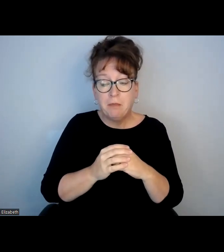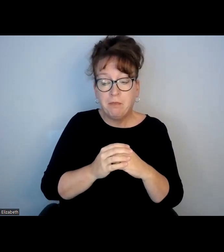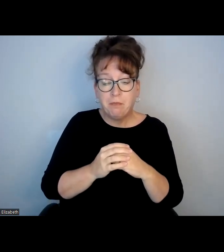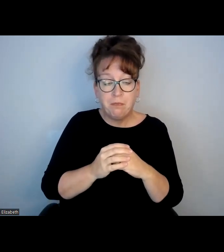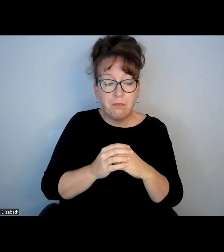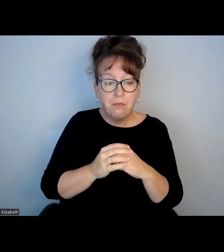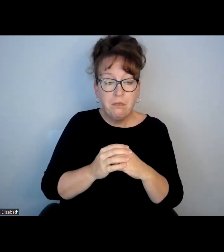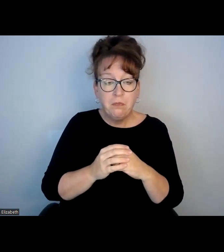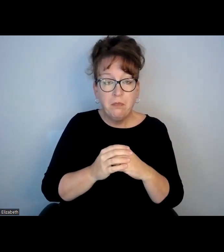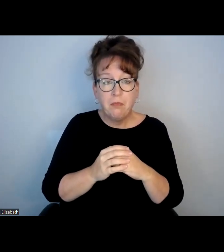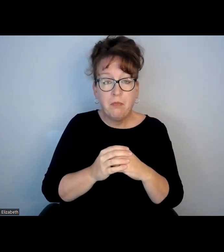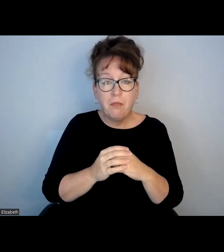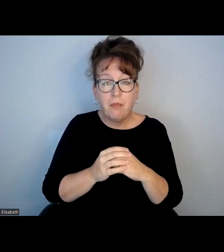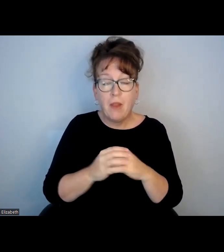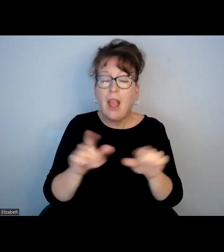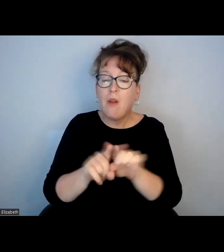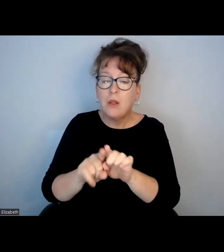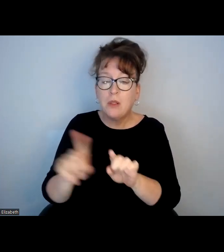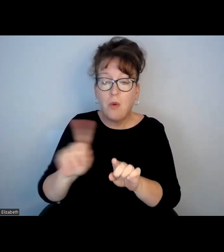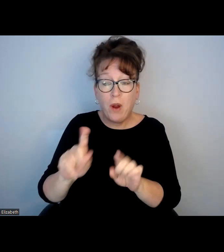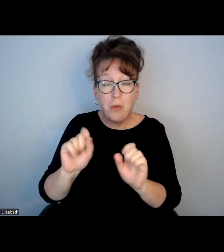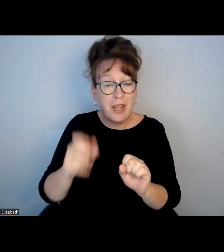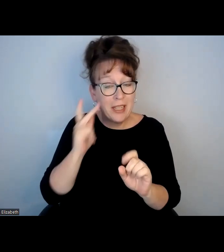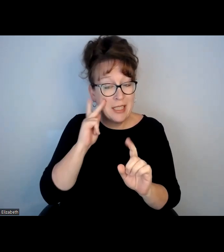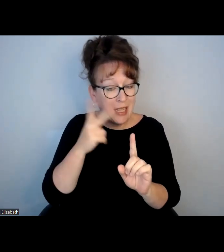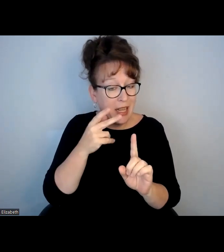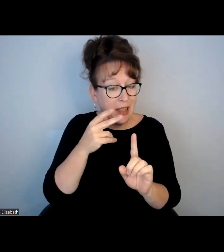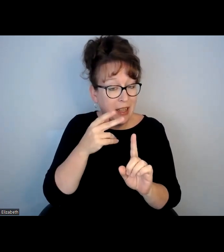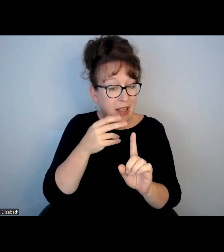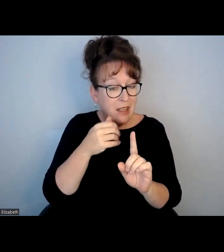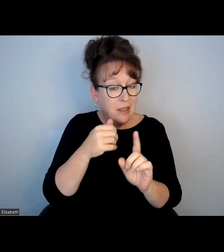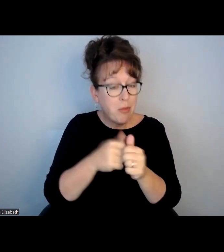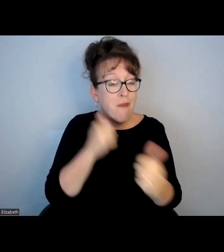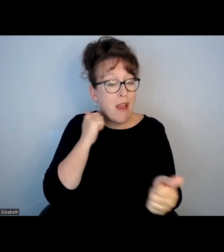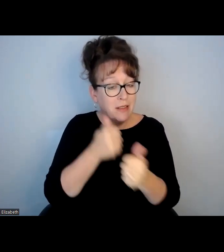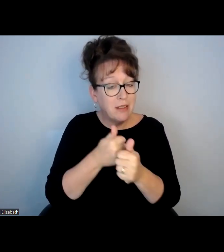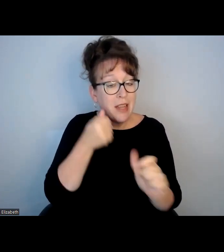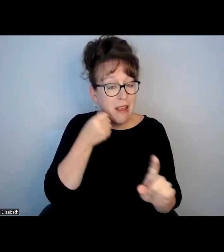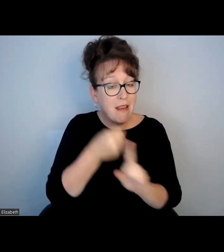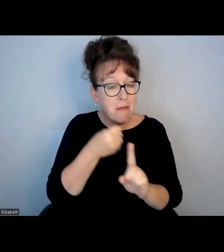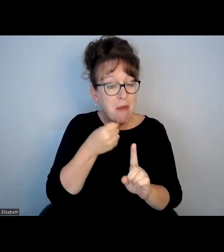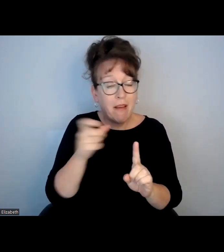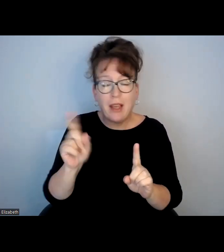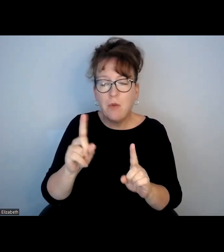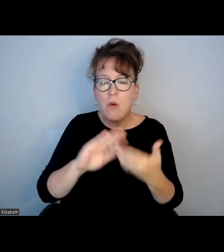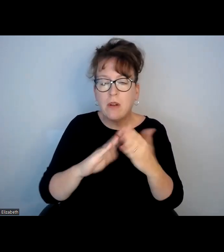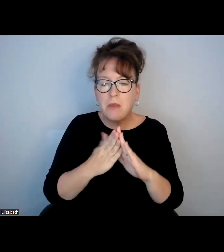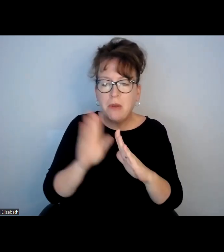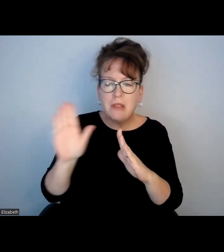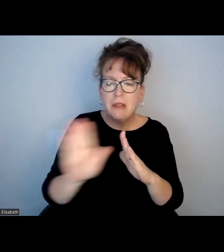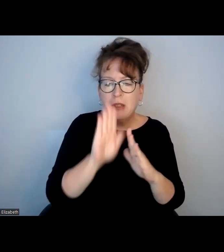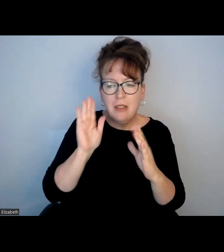that where impacts can be avoided, communities can ensure that they can